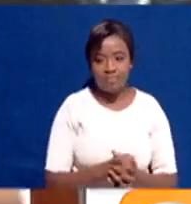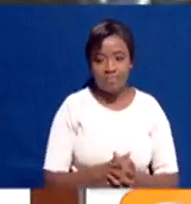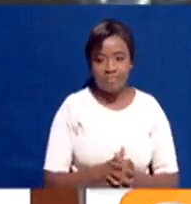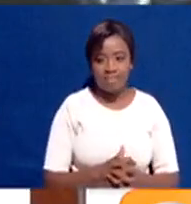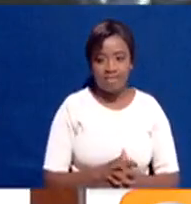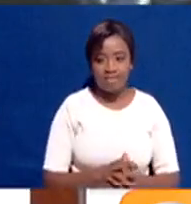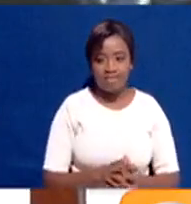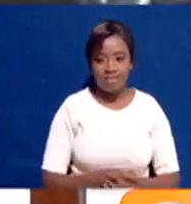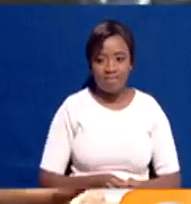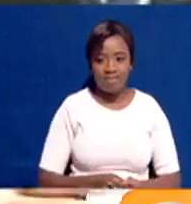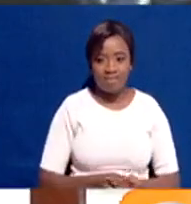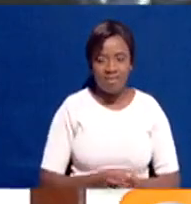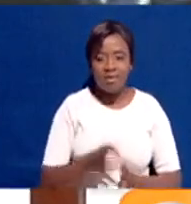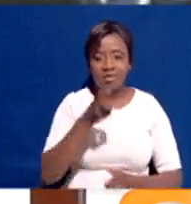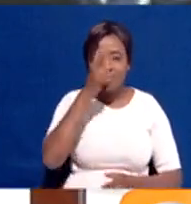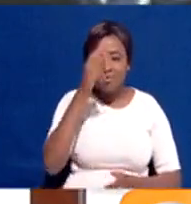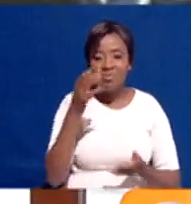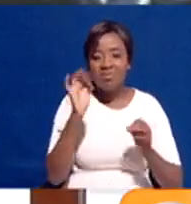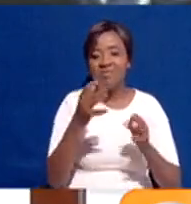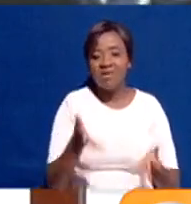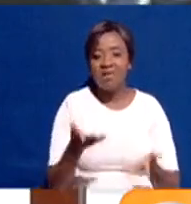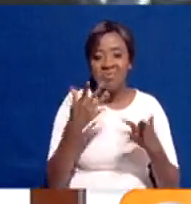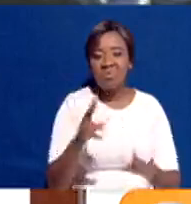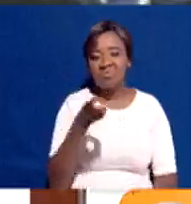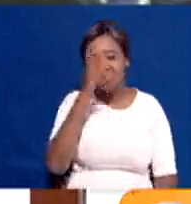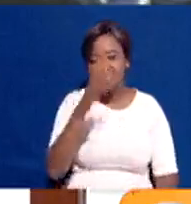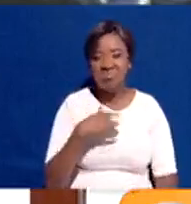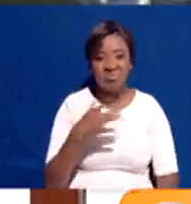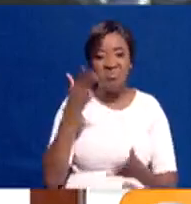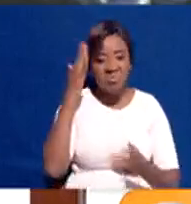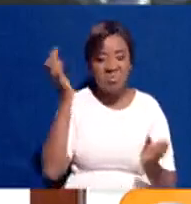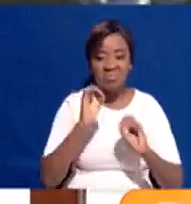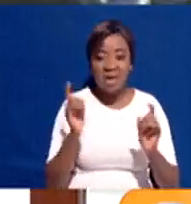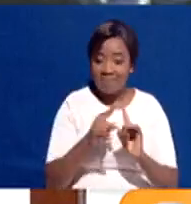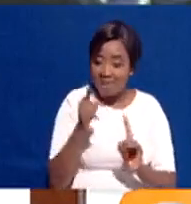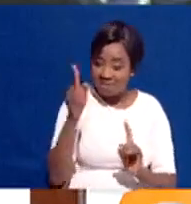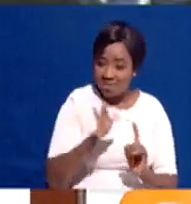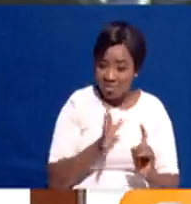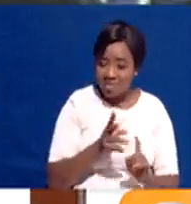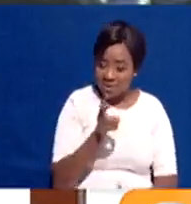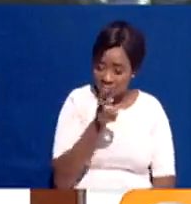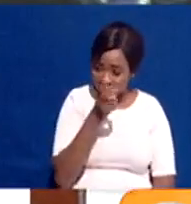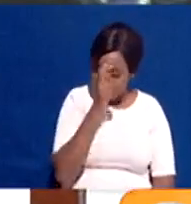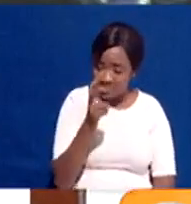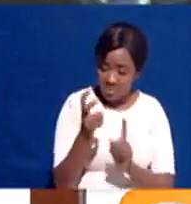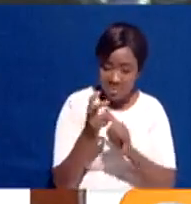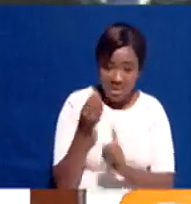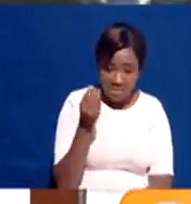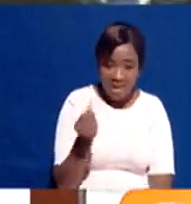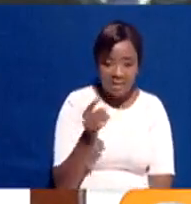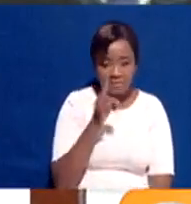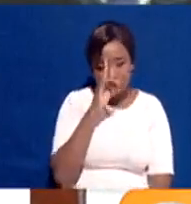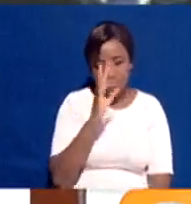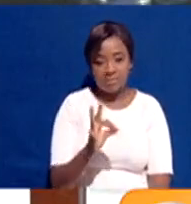still haunts me. Right. 20 bob, even if you lost 20 bob, you'd not even bother, you'd not even know. No. But for that woman, that 20 shillings was so